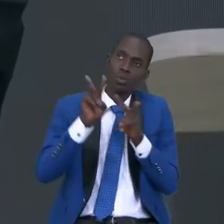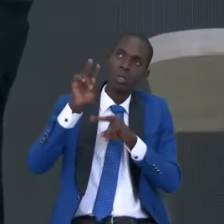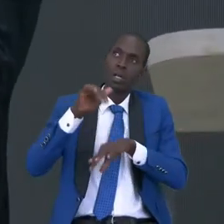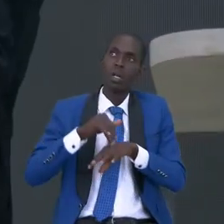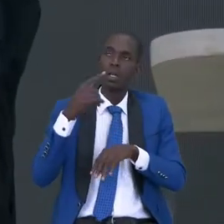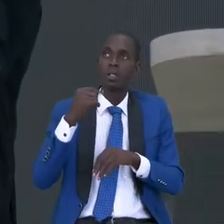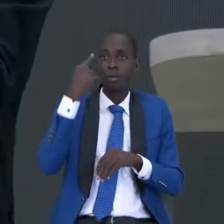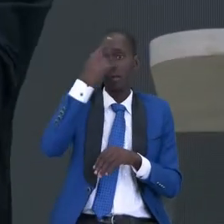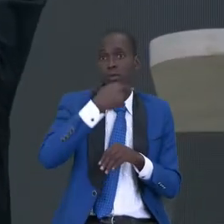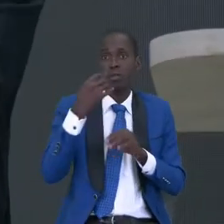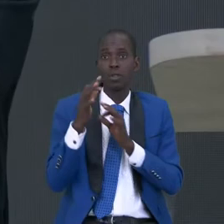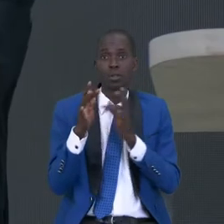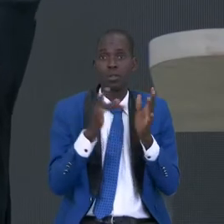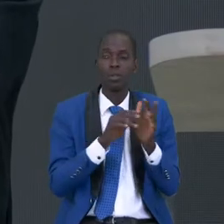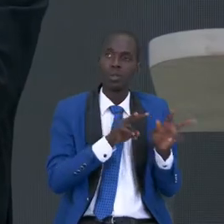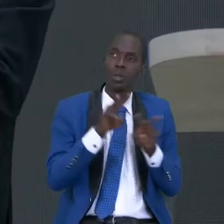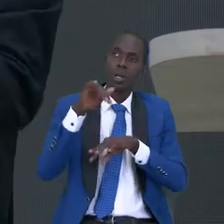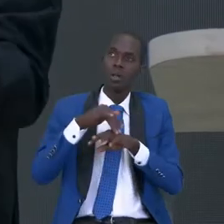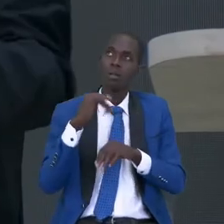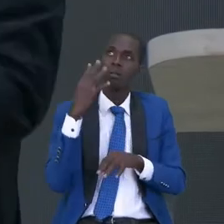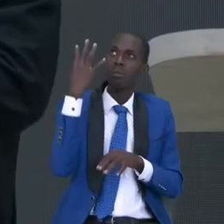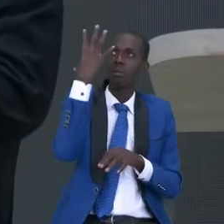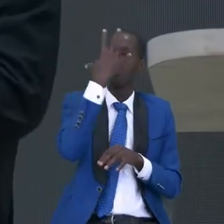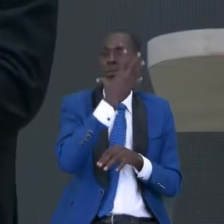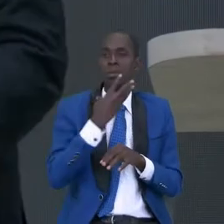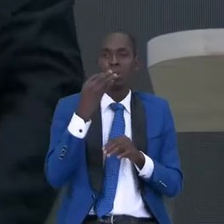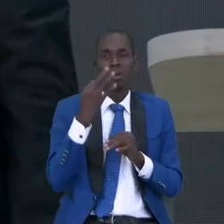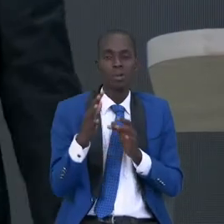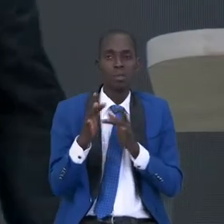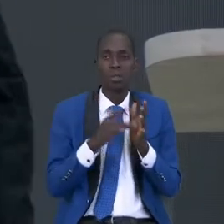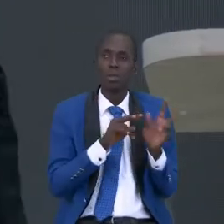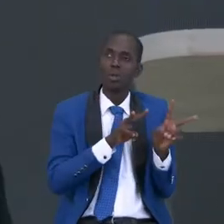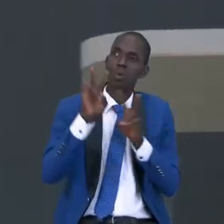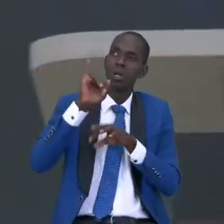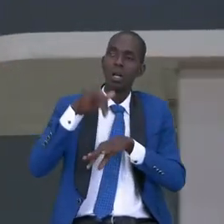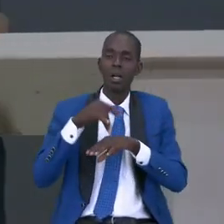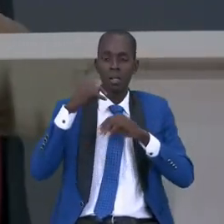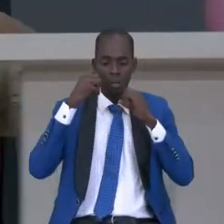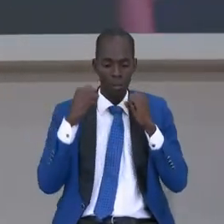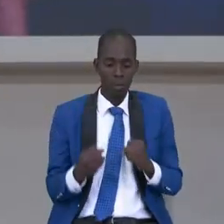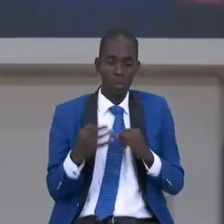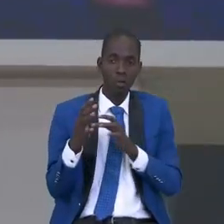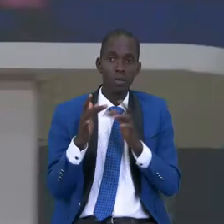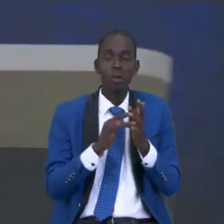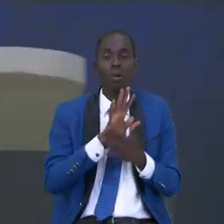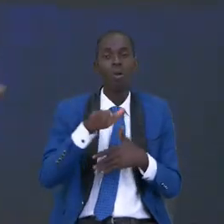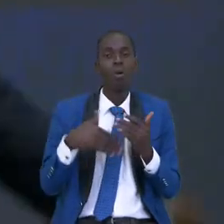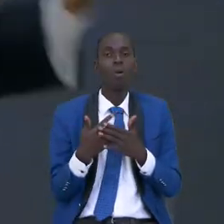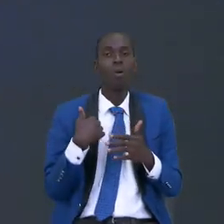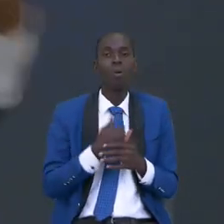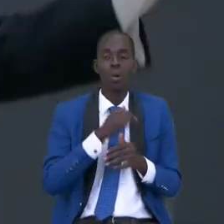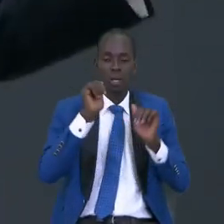Jesus, looking at the glory of Jesus, looking at the power of Jesus, all we can say